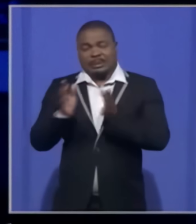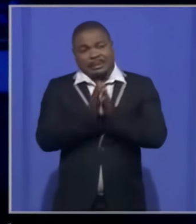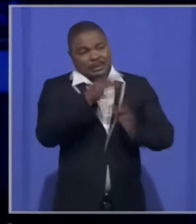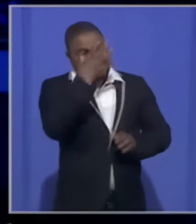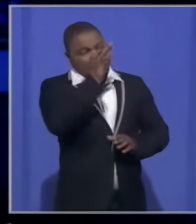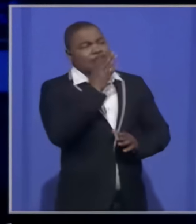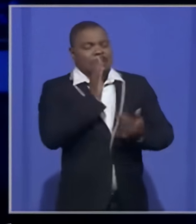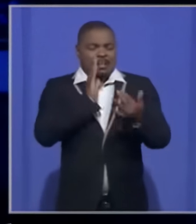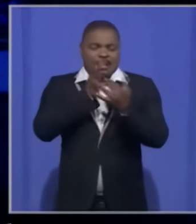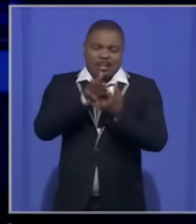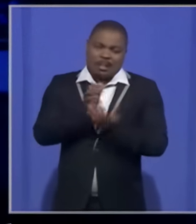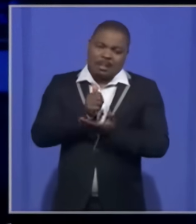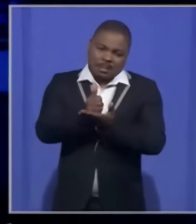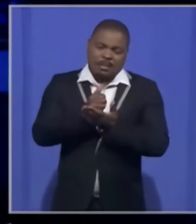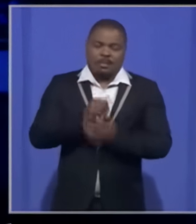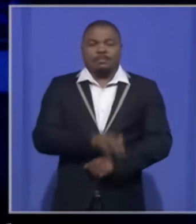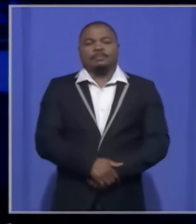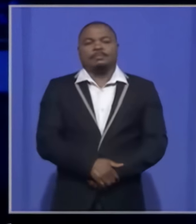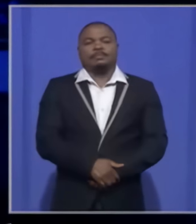namola maemong ana.